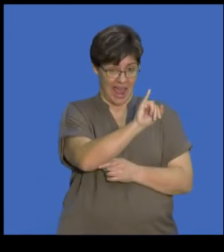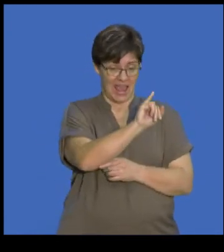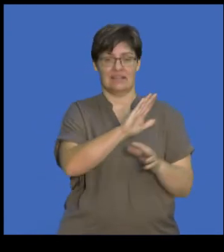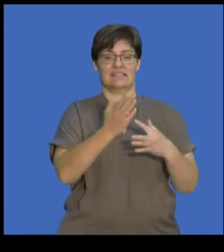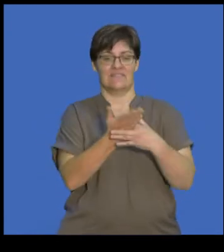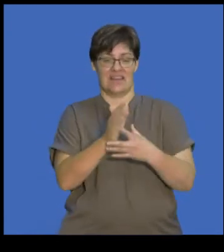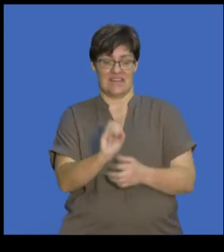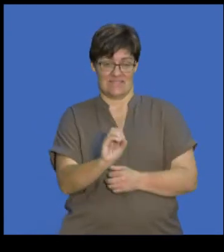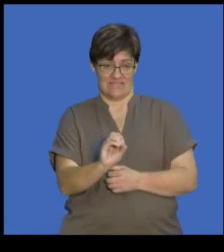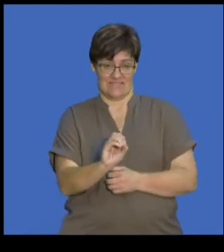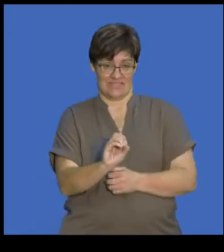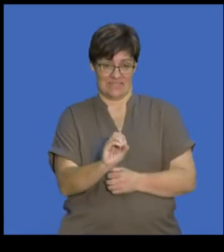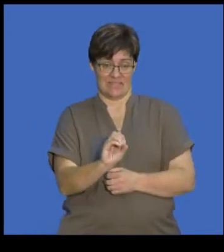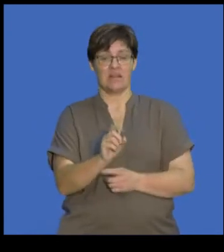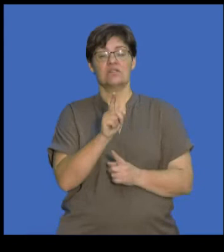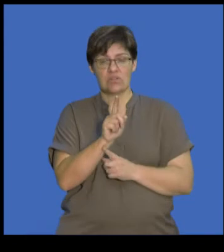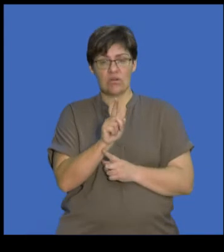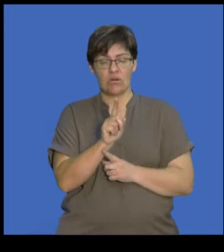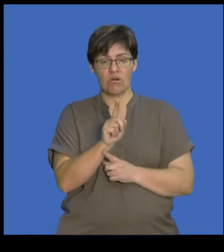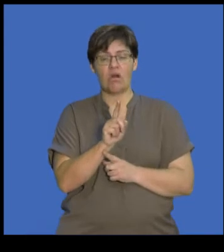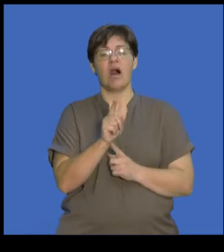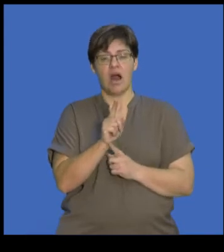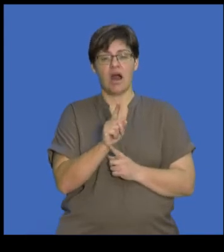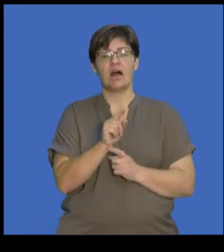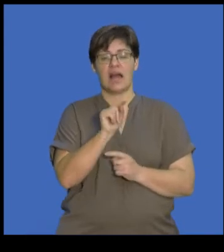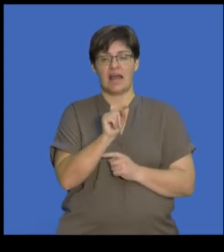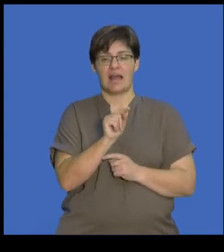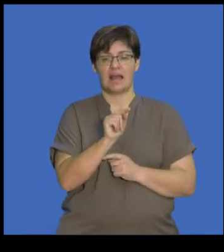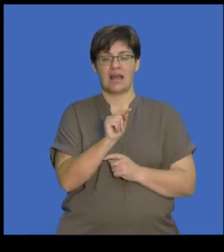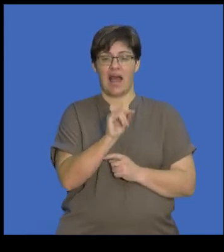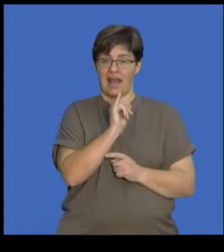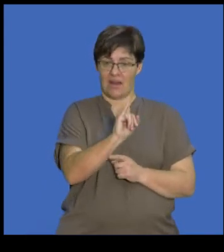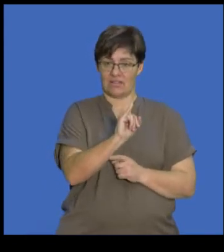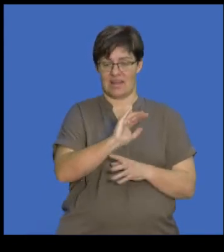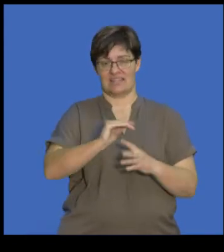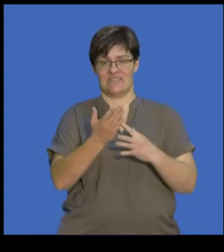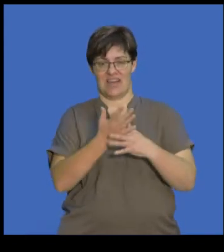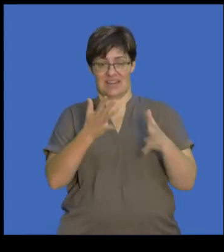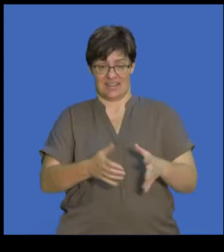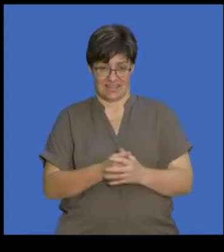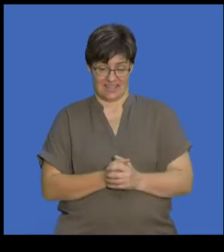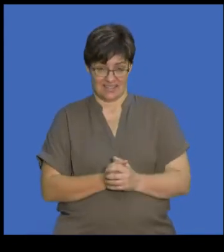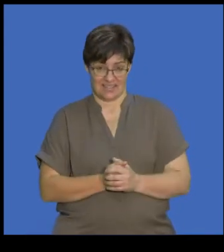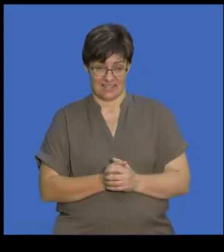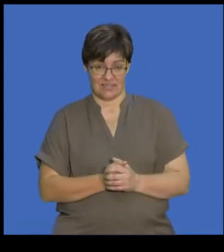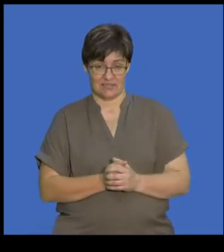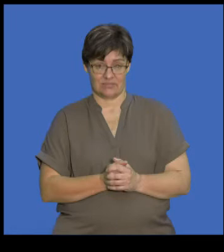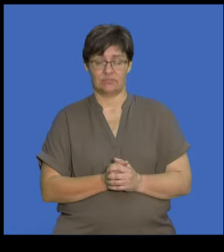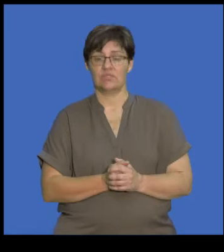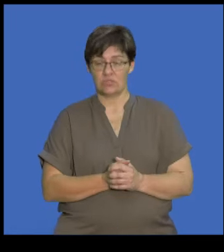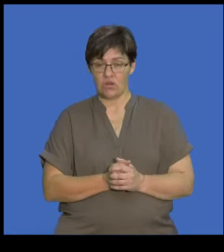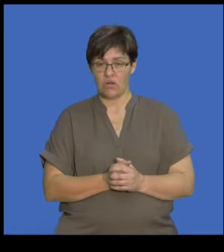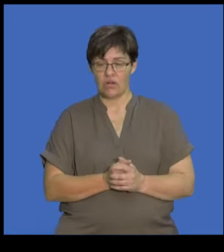So we would also describe a parallel circuit as a current divider. Current is divided, okay? So that's the main